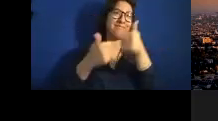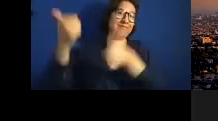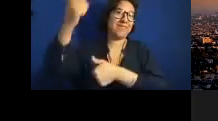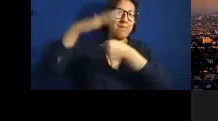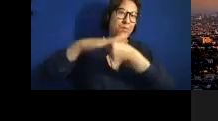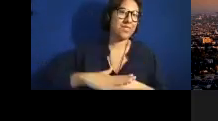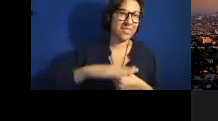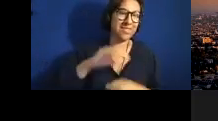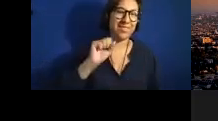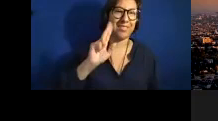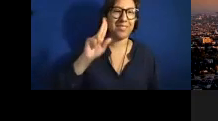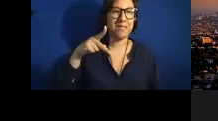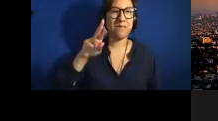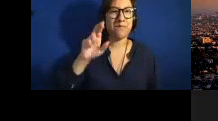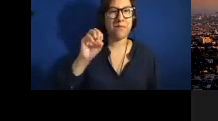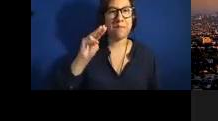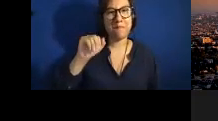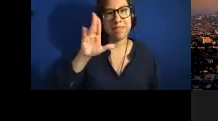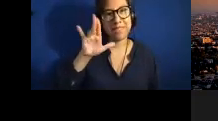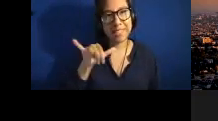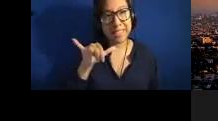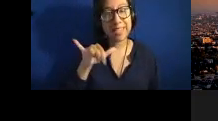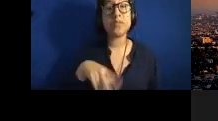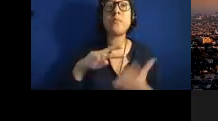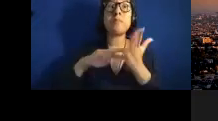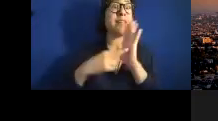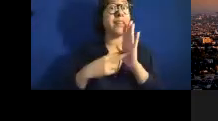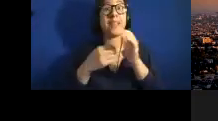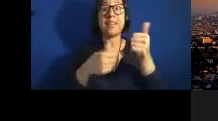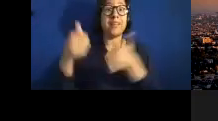important to understand that patriarchy and patriarchal tendencies